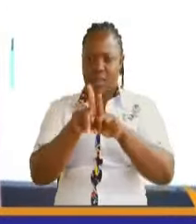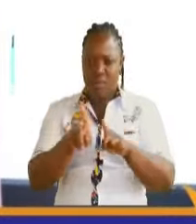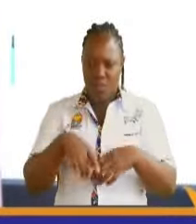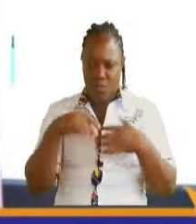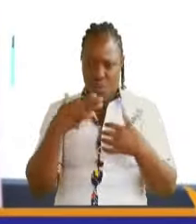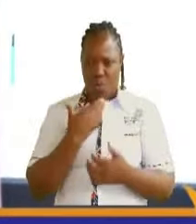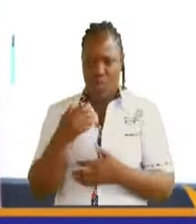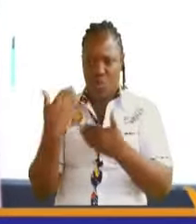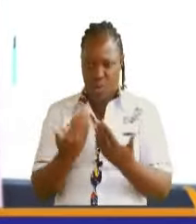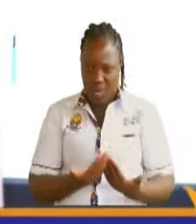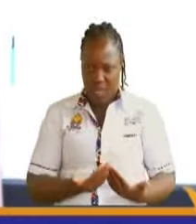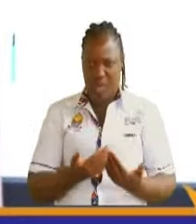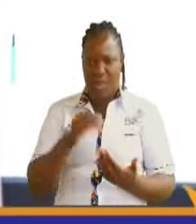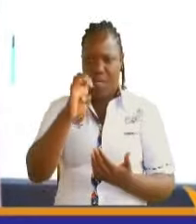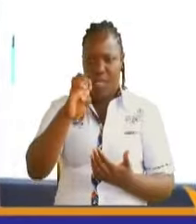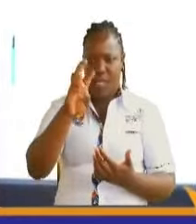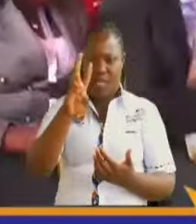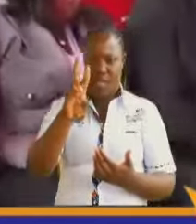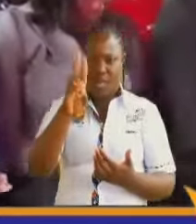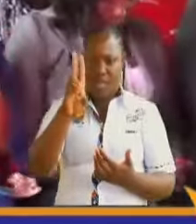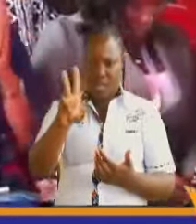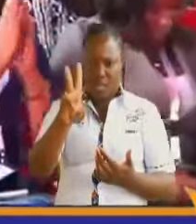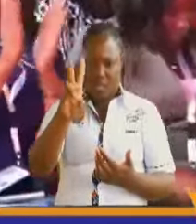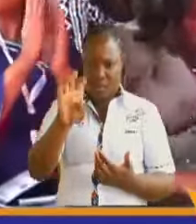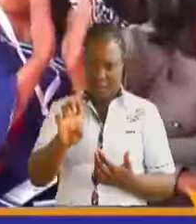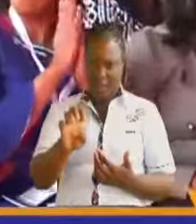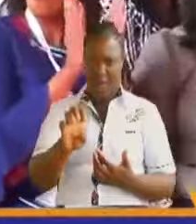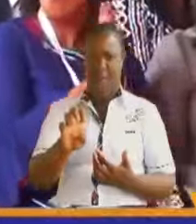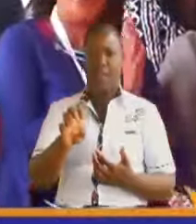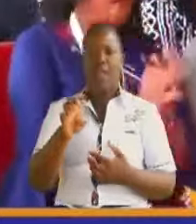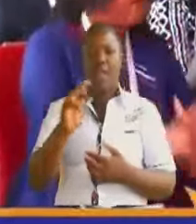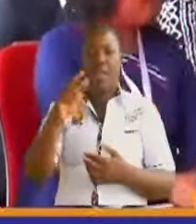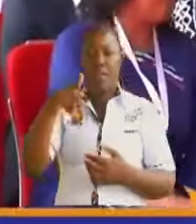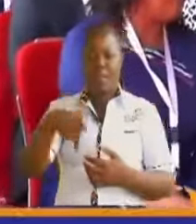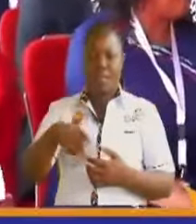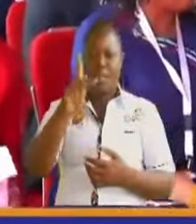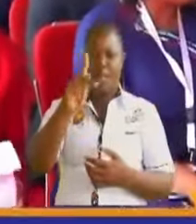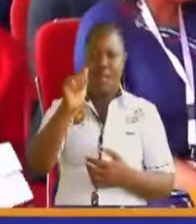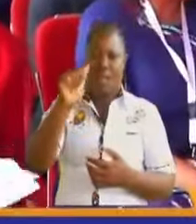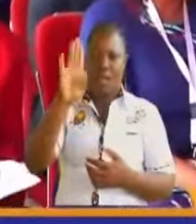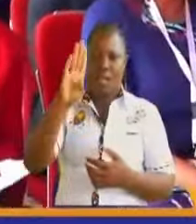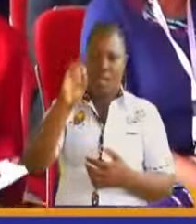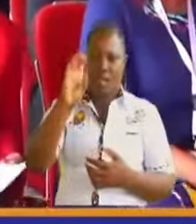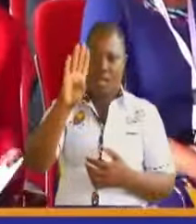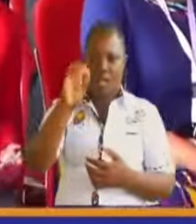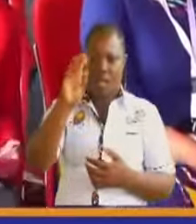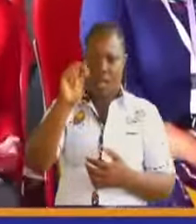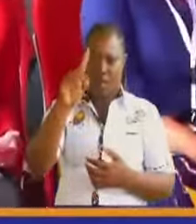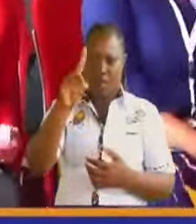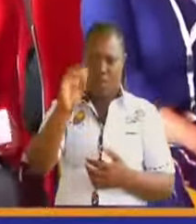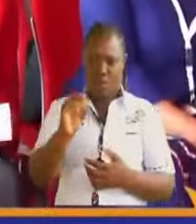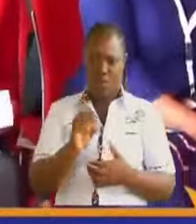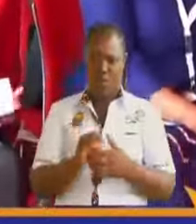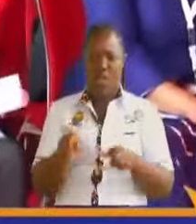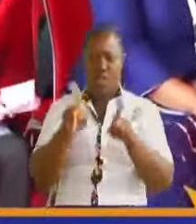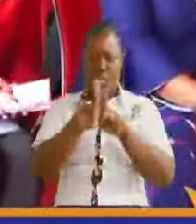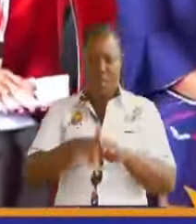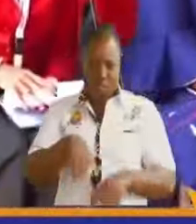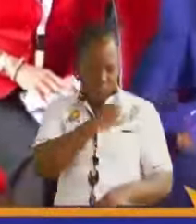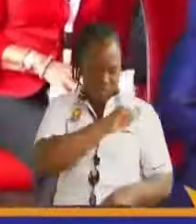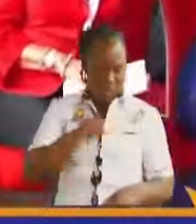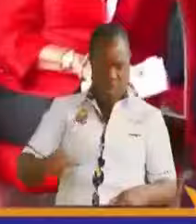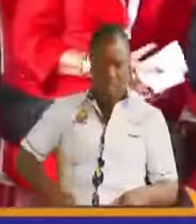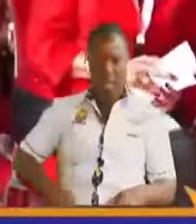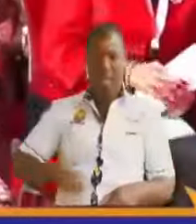Dr. Eve Akinyobara, MP for Kabondo Kasipun. I'd like to recognize Honorable Senator Beatrice